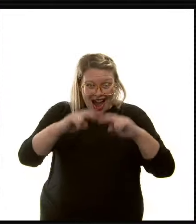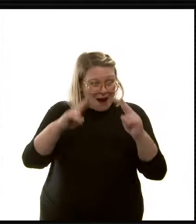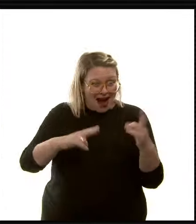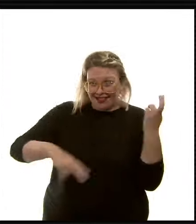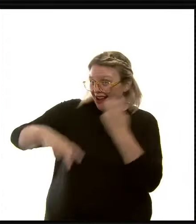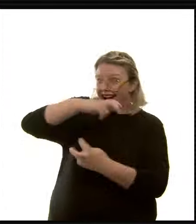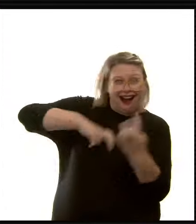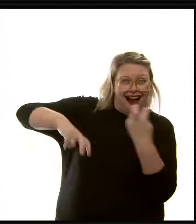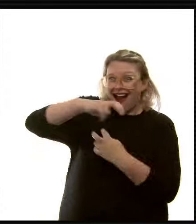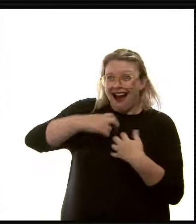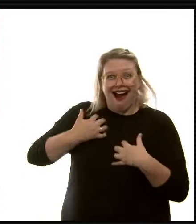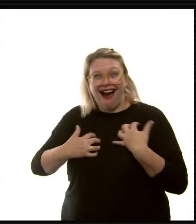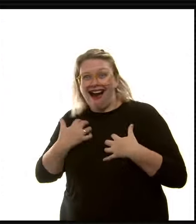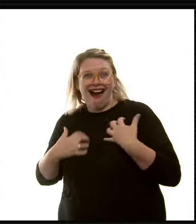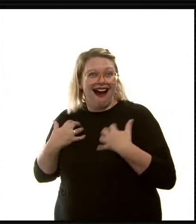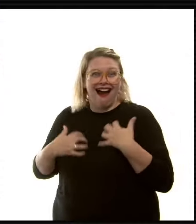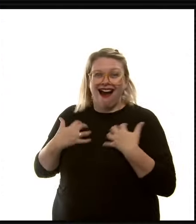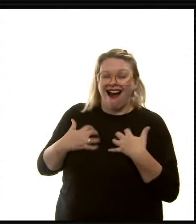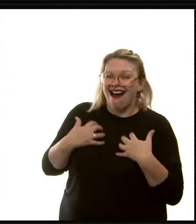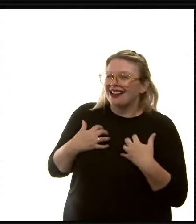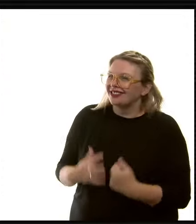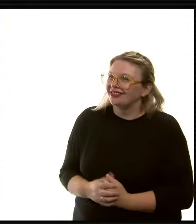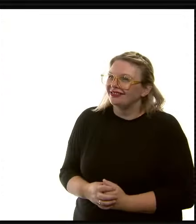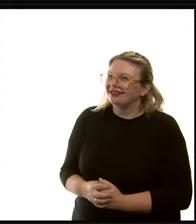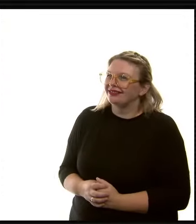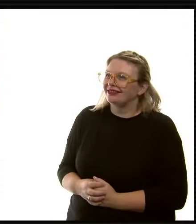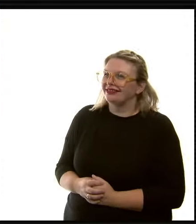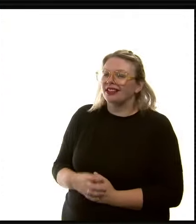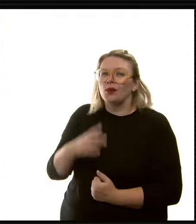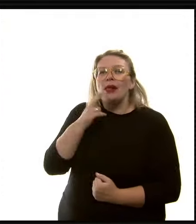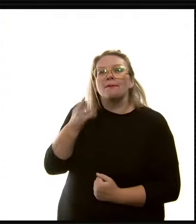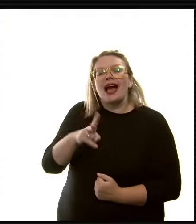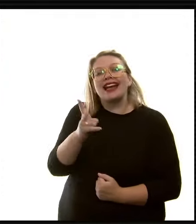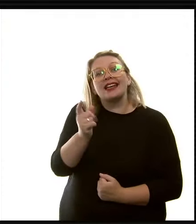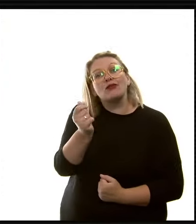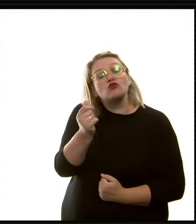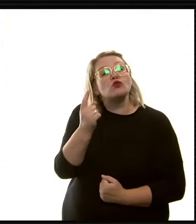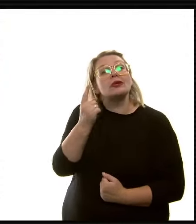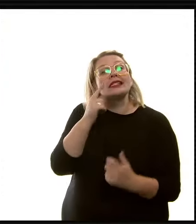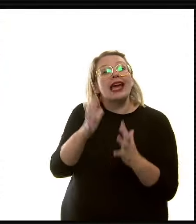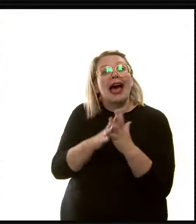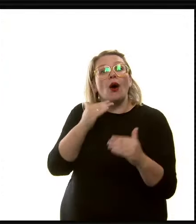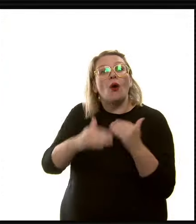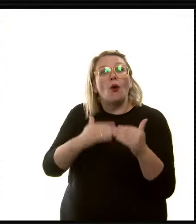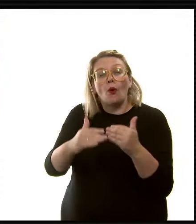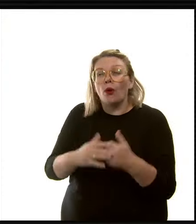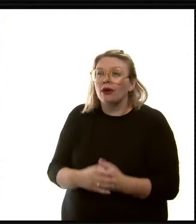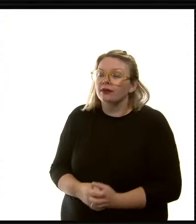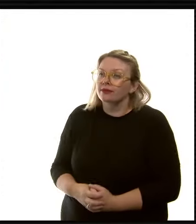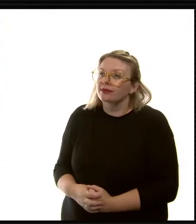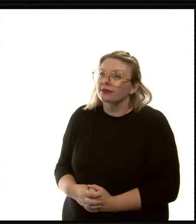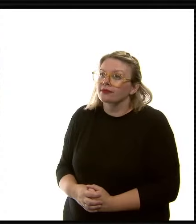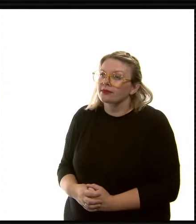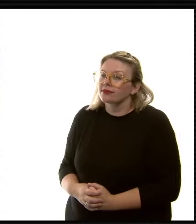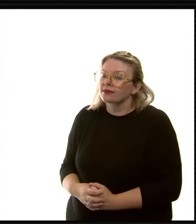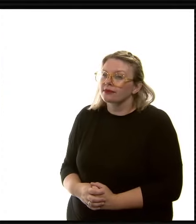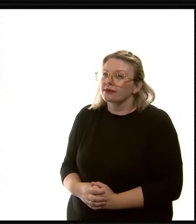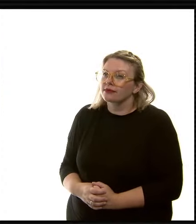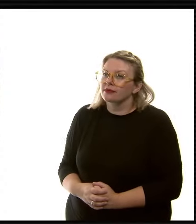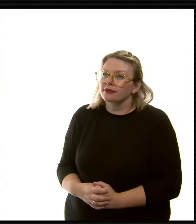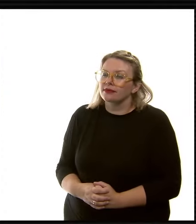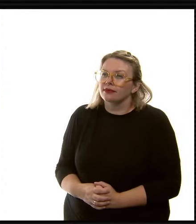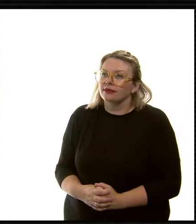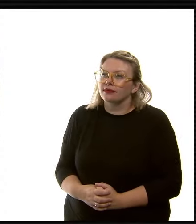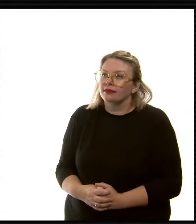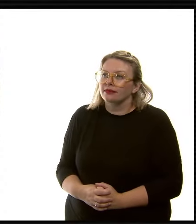The clock is ticking, and I reckon a few hearts are pounding. Join us very soon to see how this cake is coming together. But after seeing Will, that reminds me, for you, those of